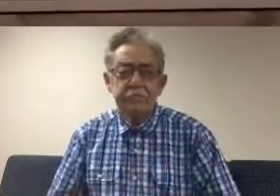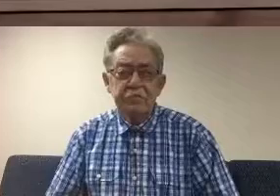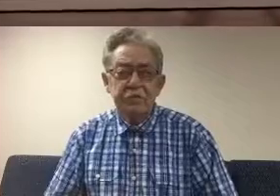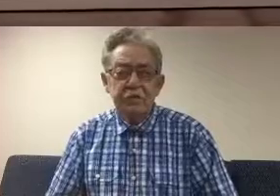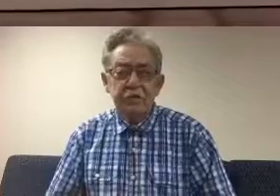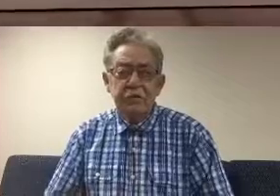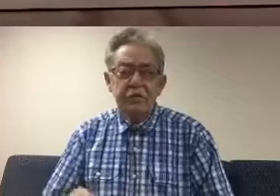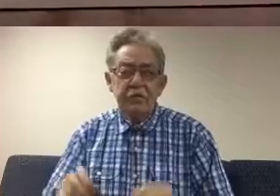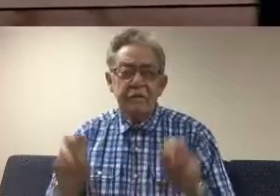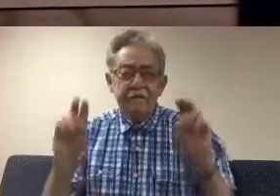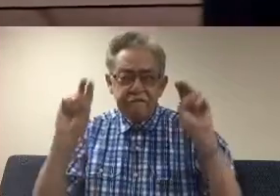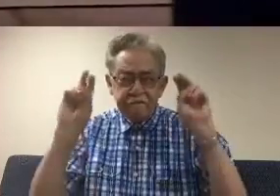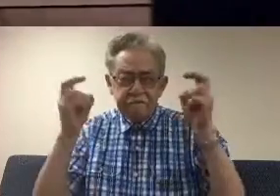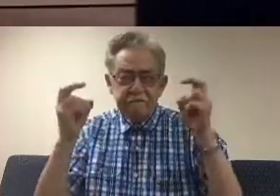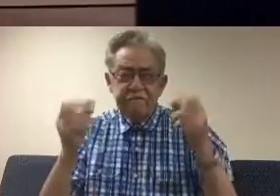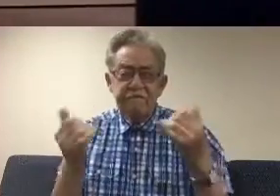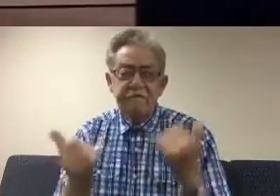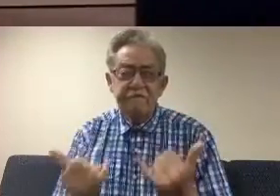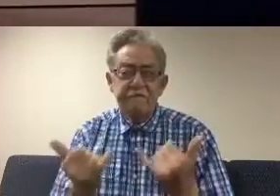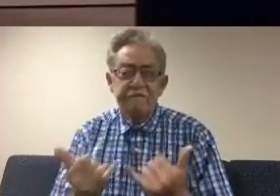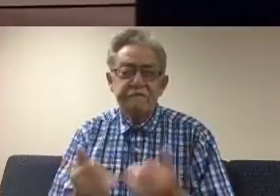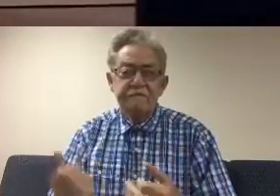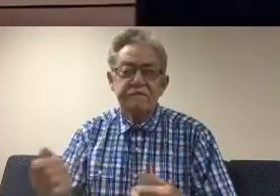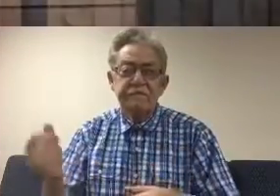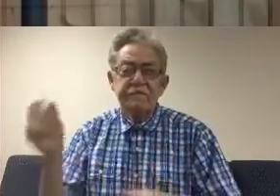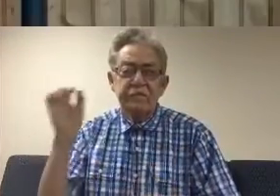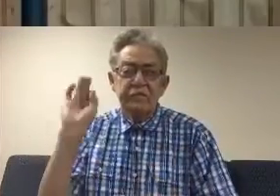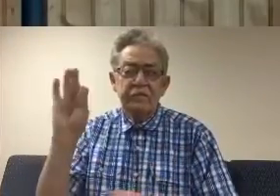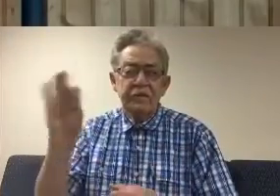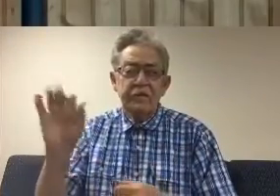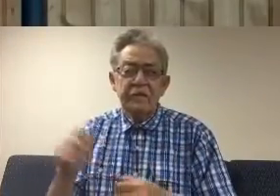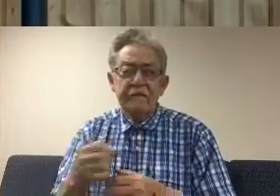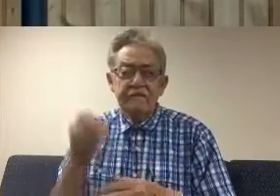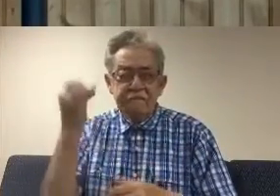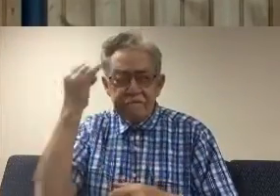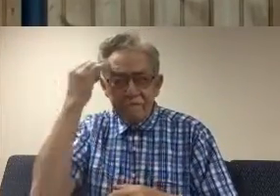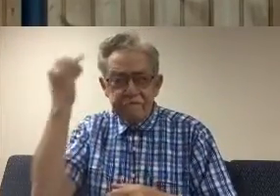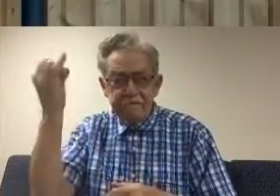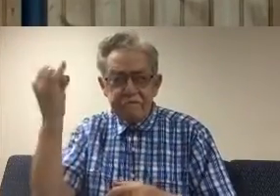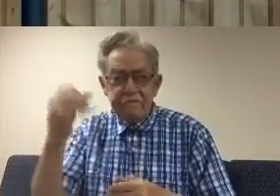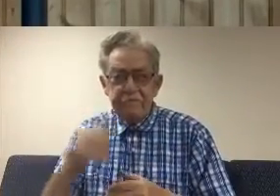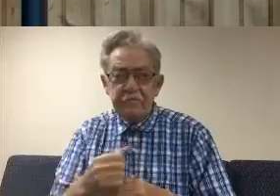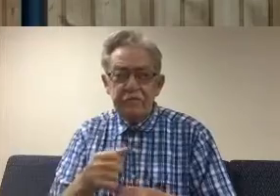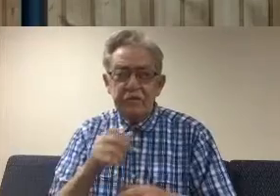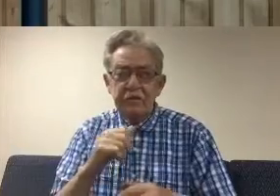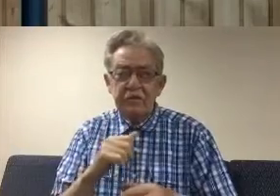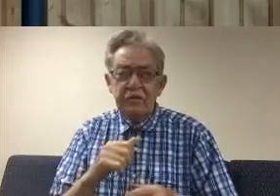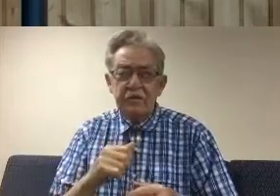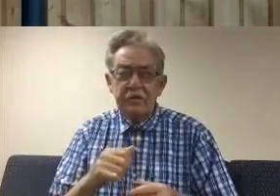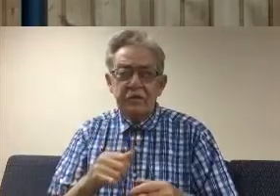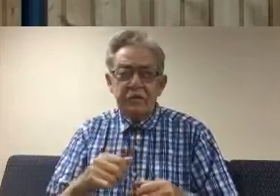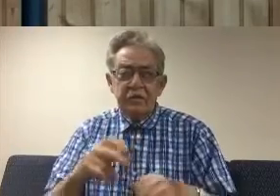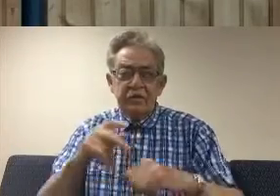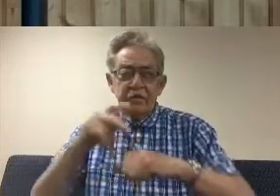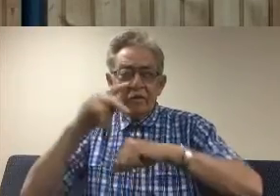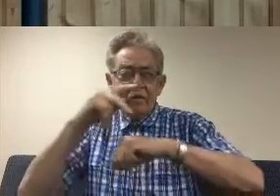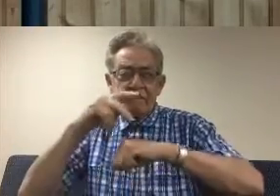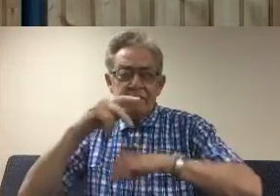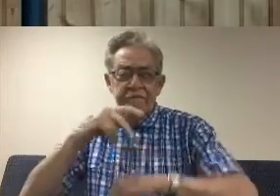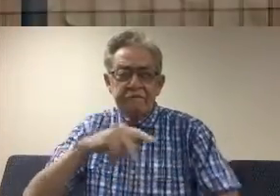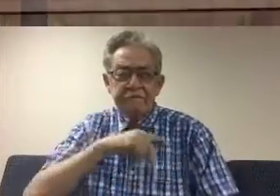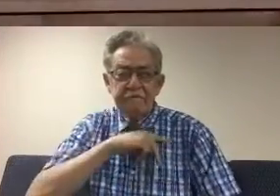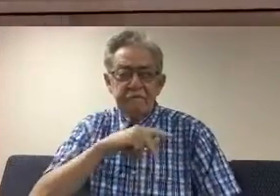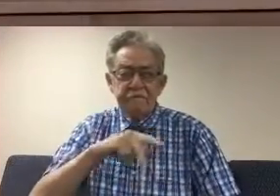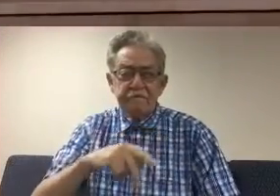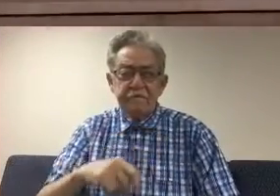theme for today's message and maybe the idea that I want to carry forward is not even in Acts, but it's in Paul's letter that